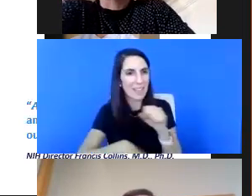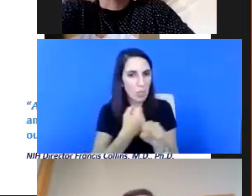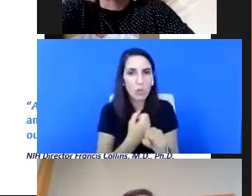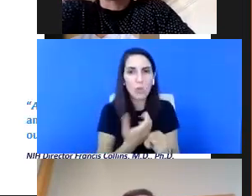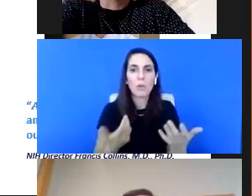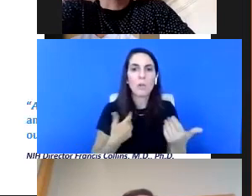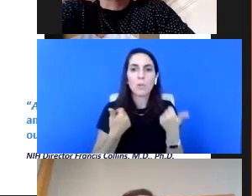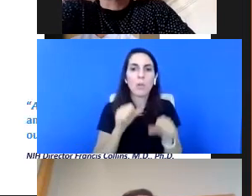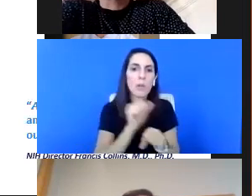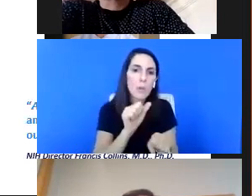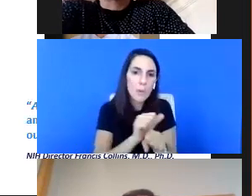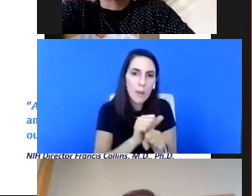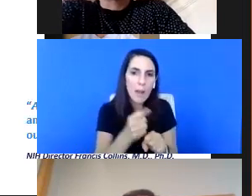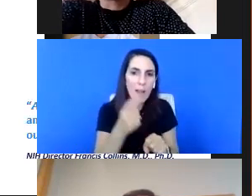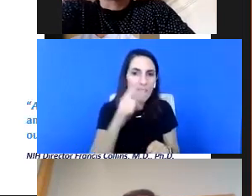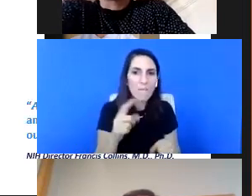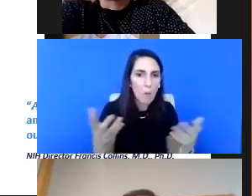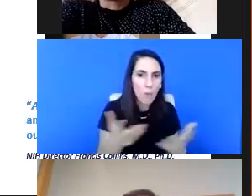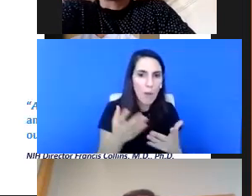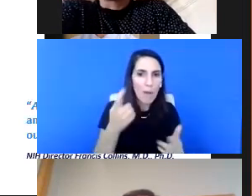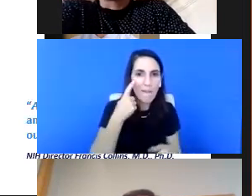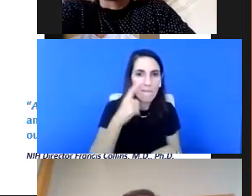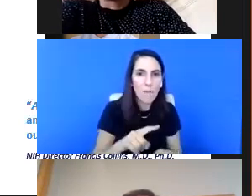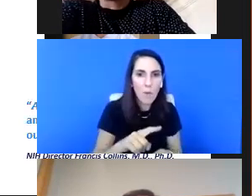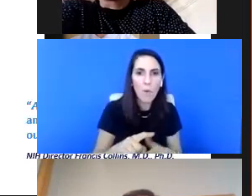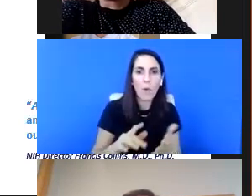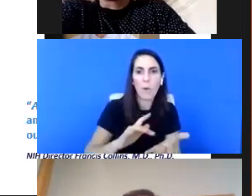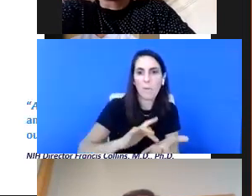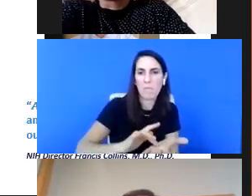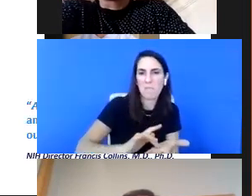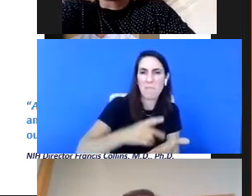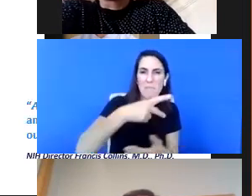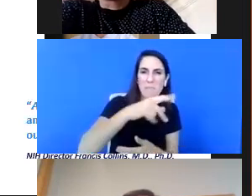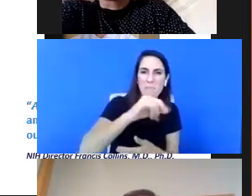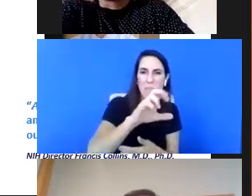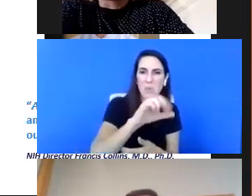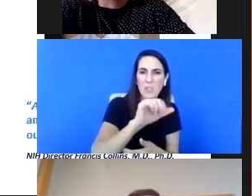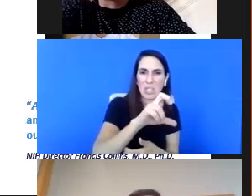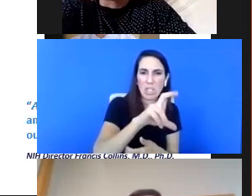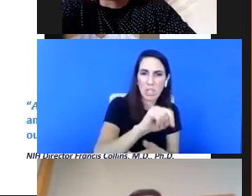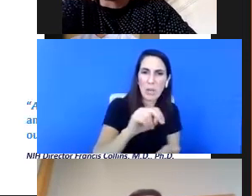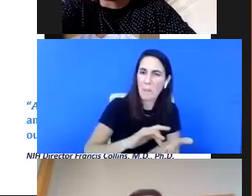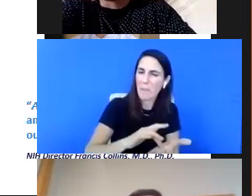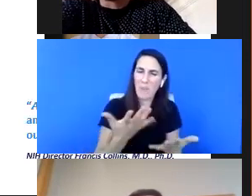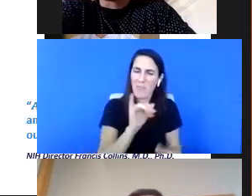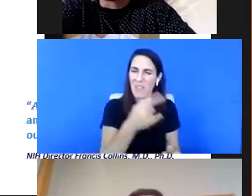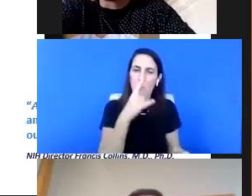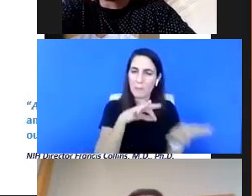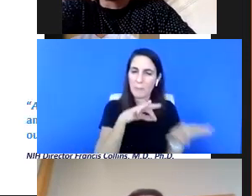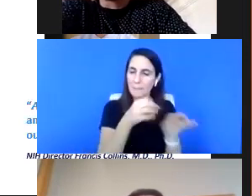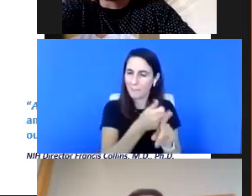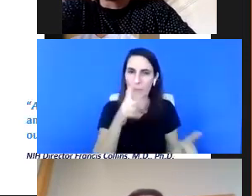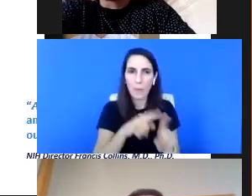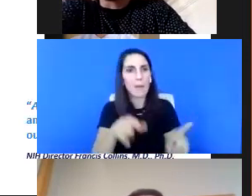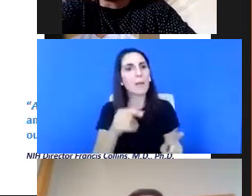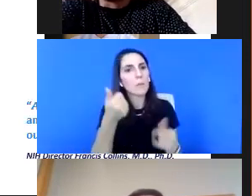towards precision medicine. And I'll talk in a moment about what we mean by when we use that term precision medicine. But their motto is the